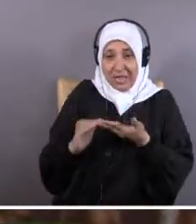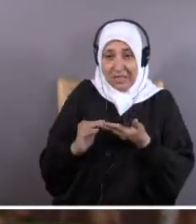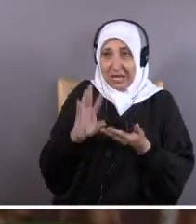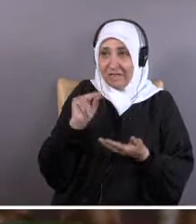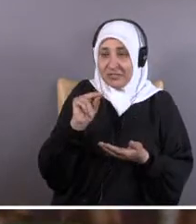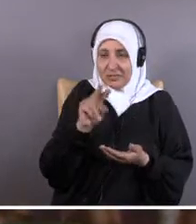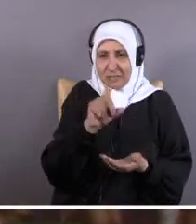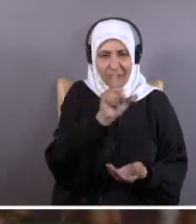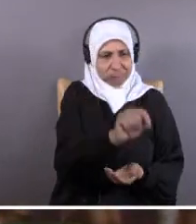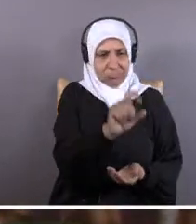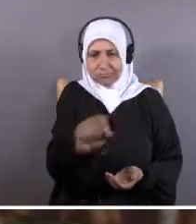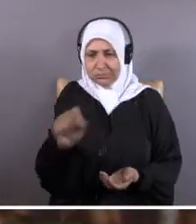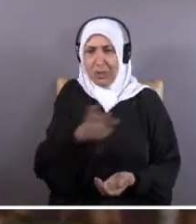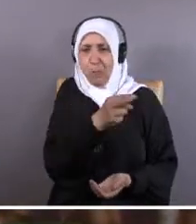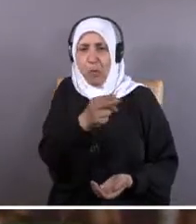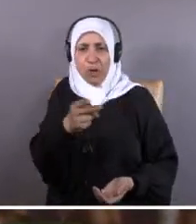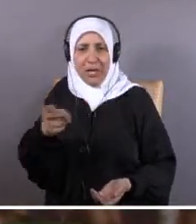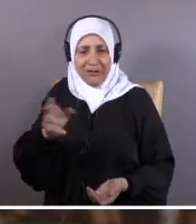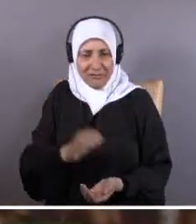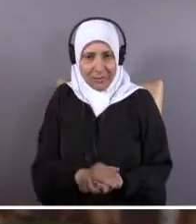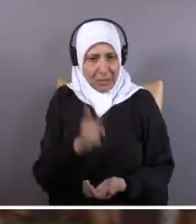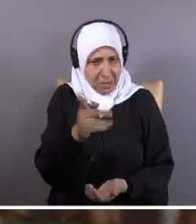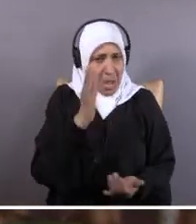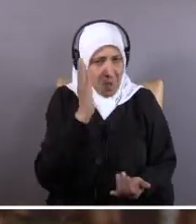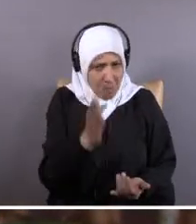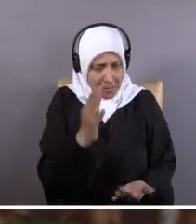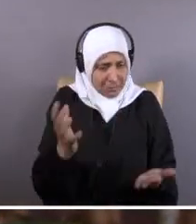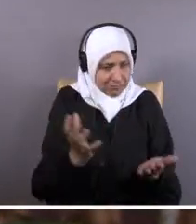You can achieve knowledge through books.